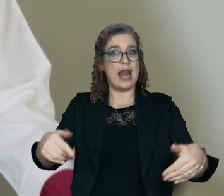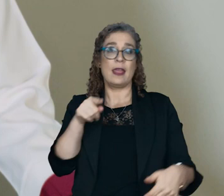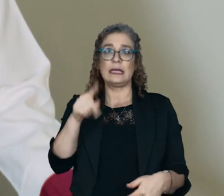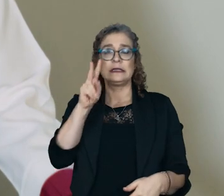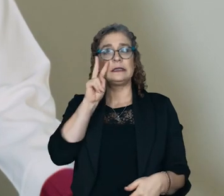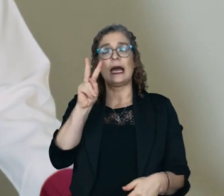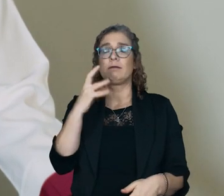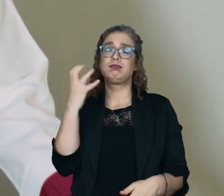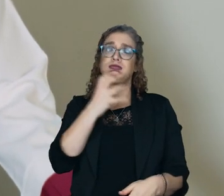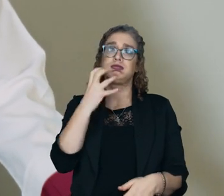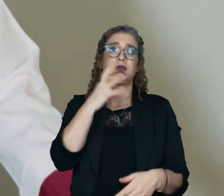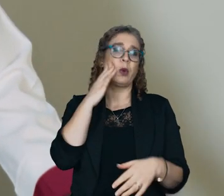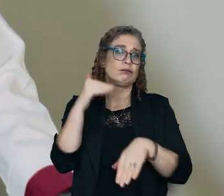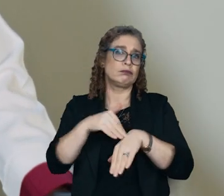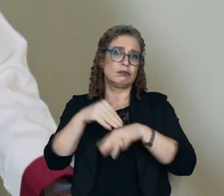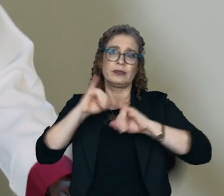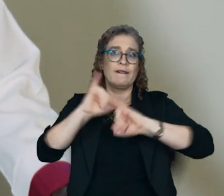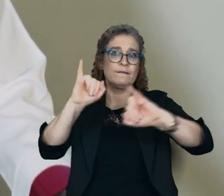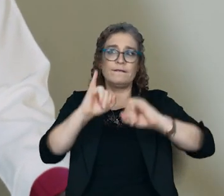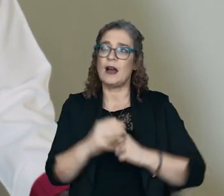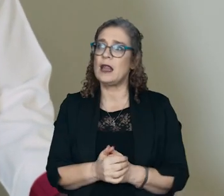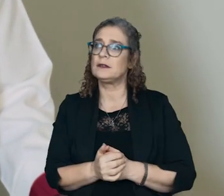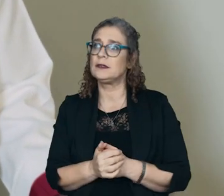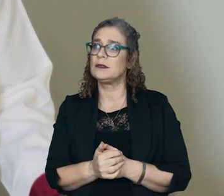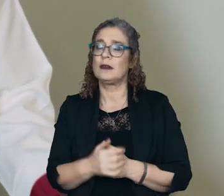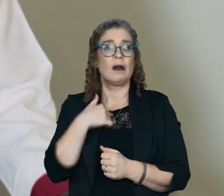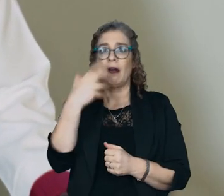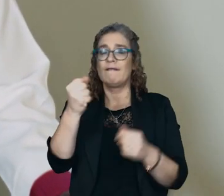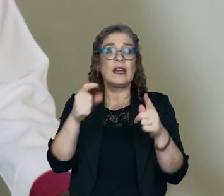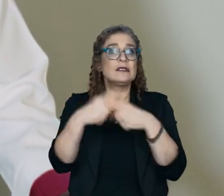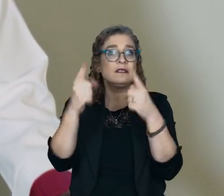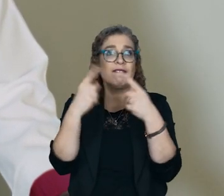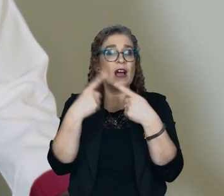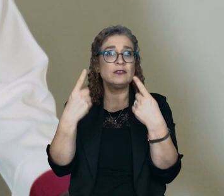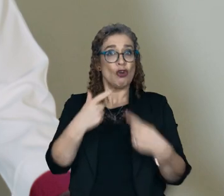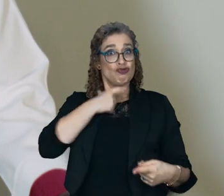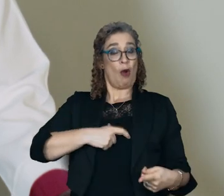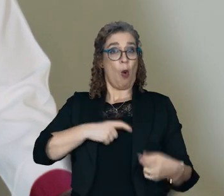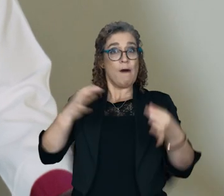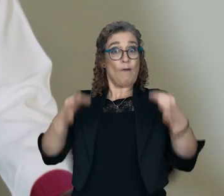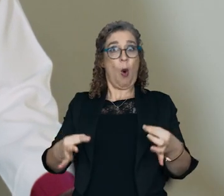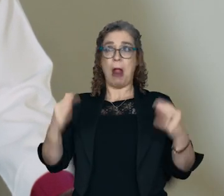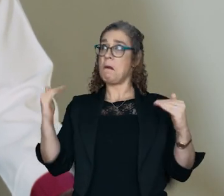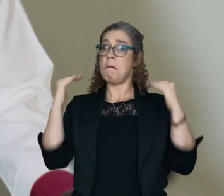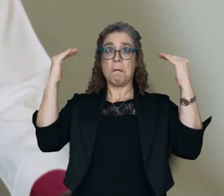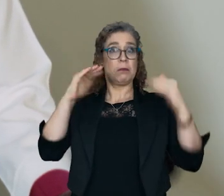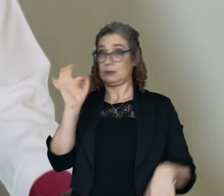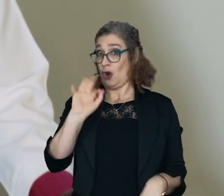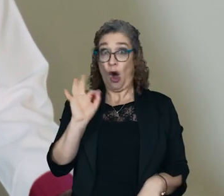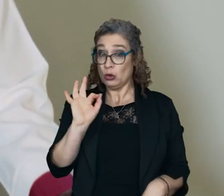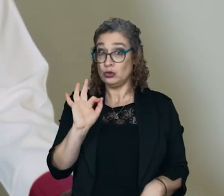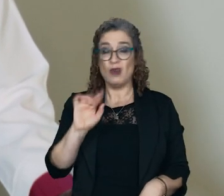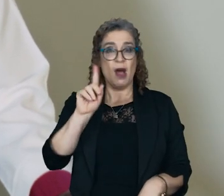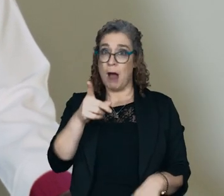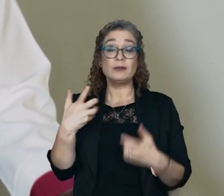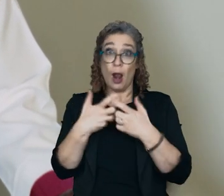violence. They may not occupy formal leadership roles, but many find themselves in positions